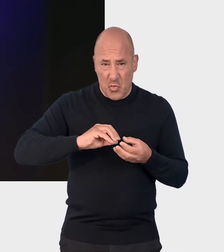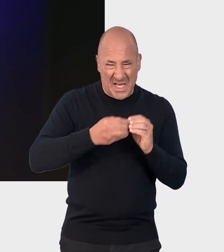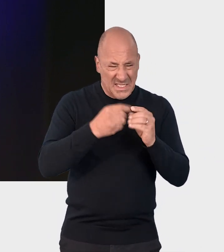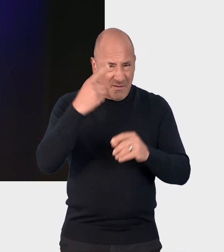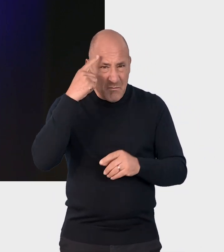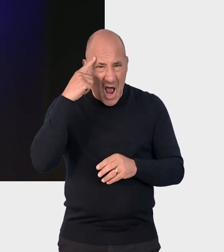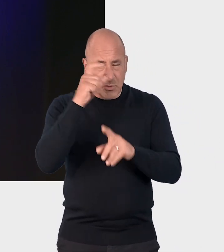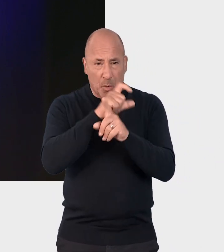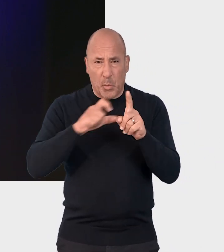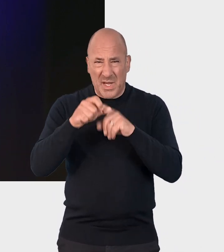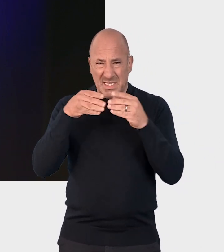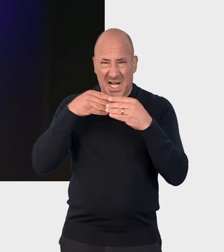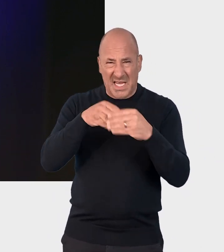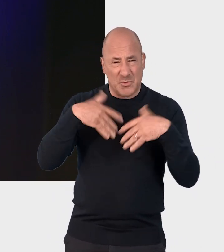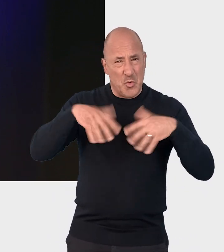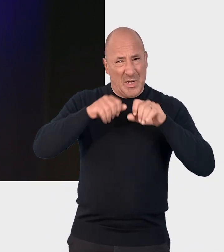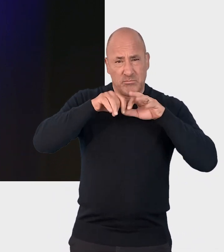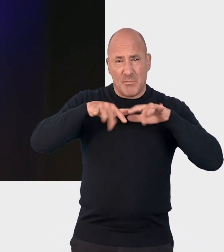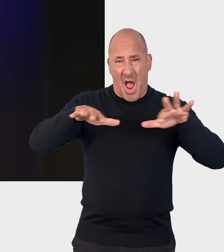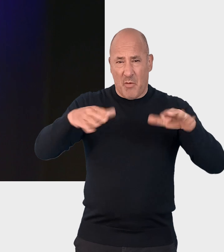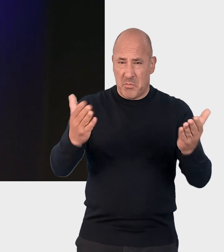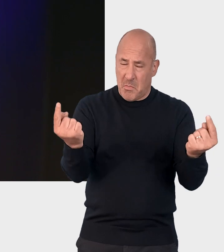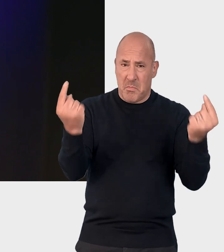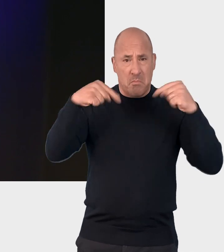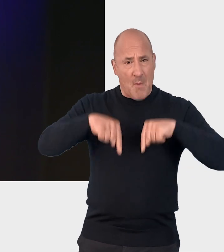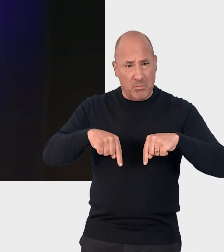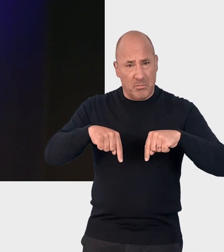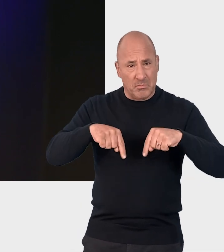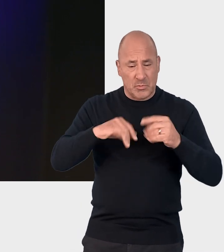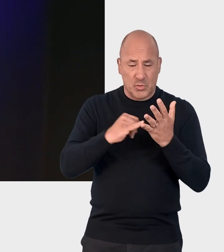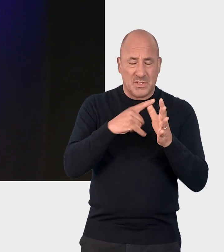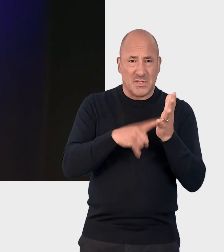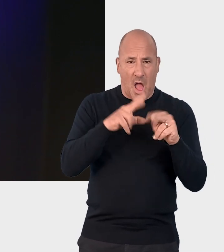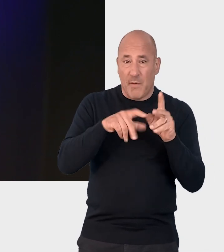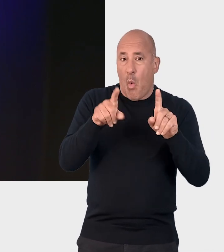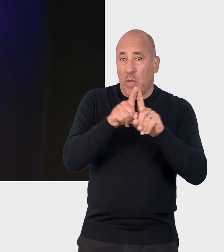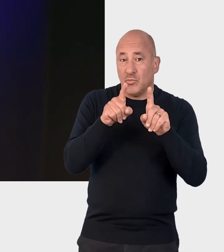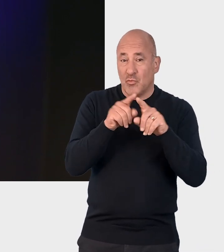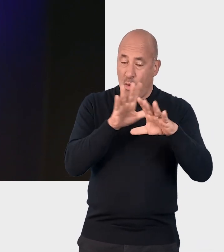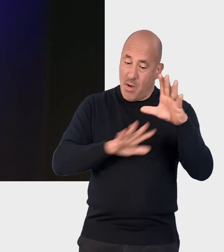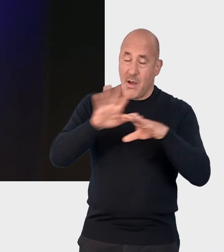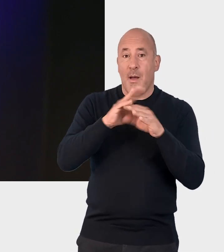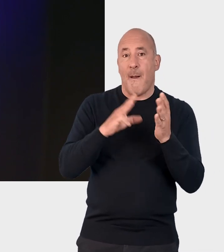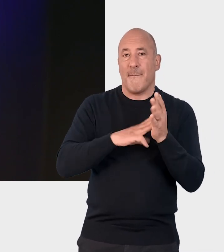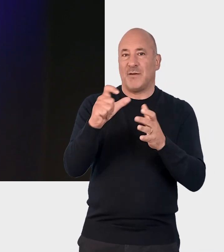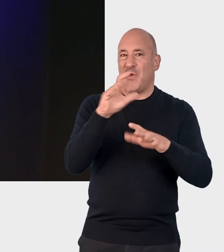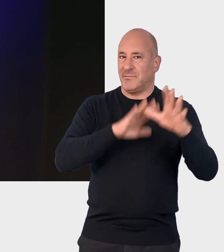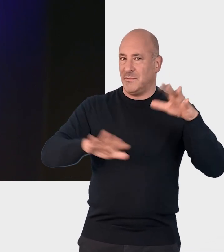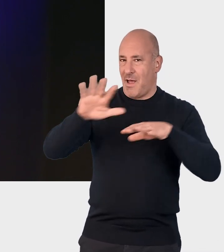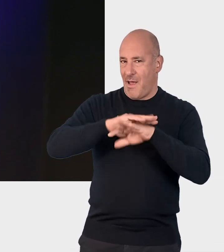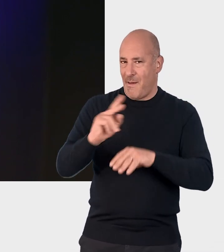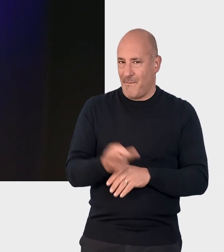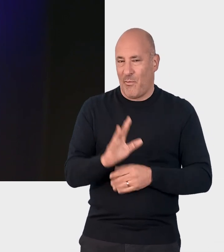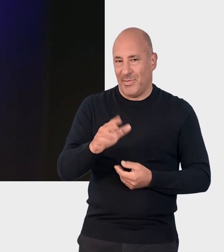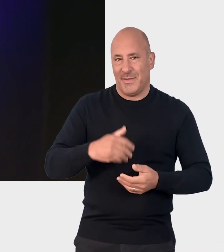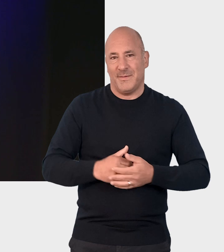honour to welcome such an inspiring group of creative minds and community leaders, both to the city of Salford, but